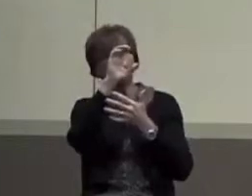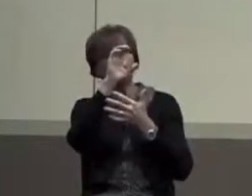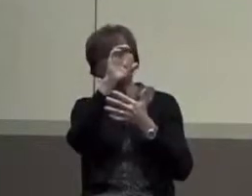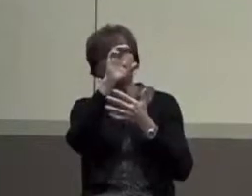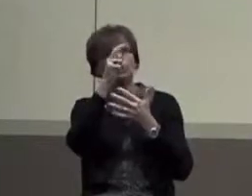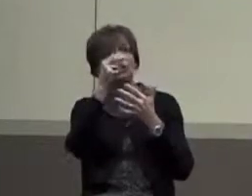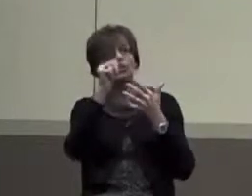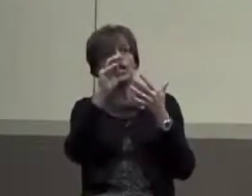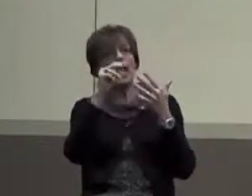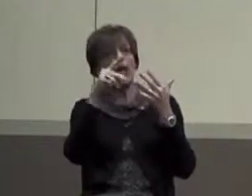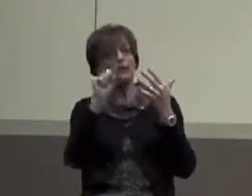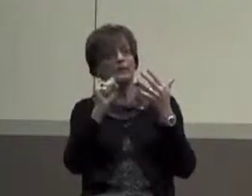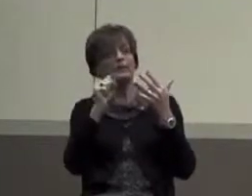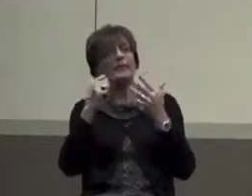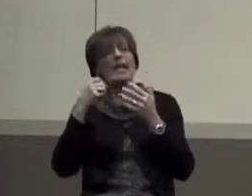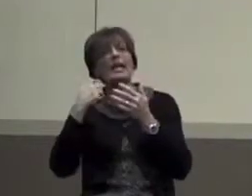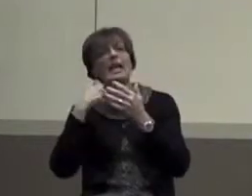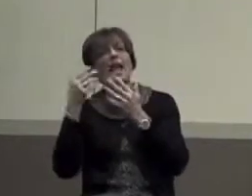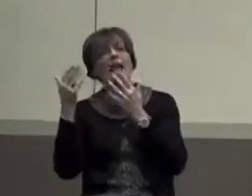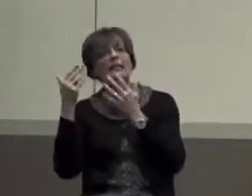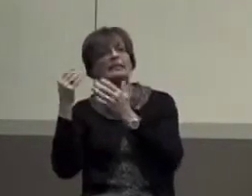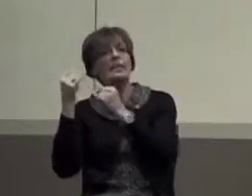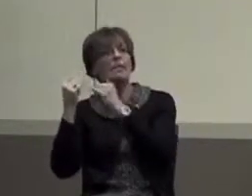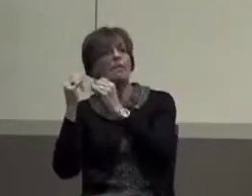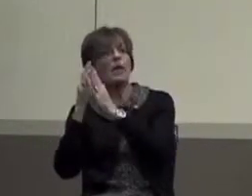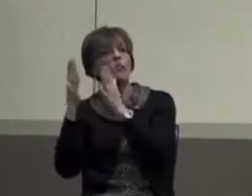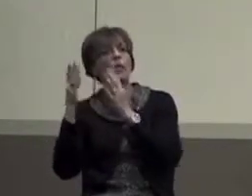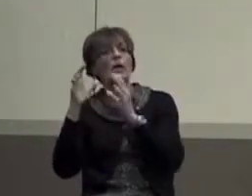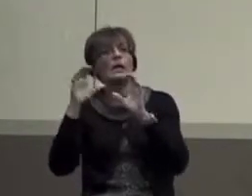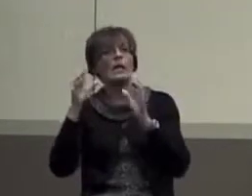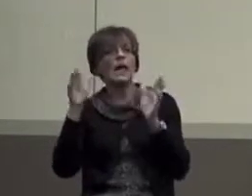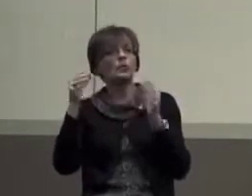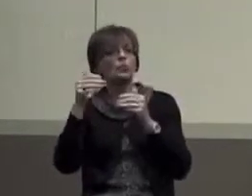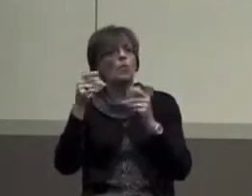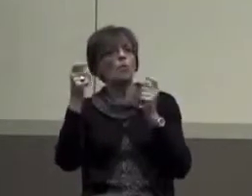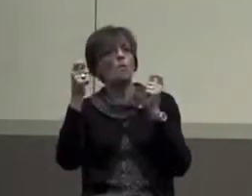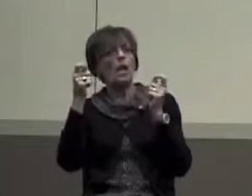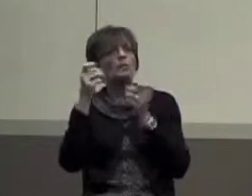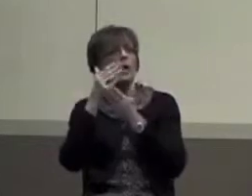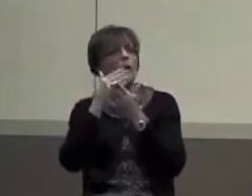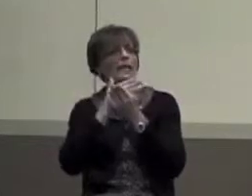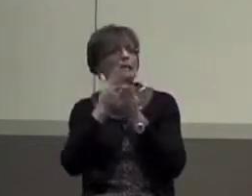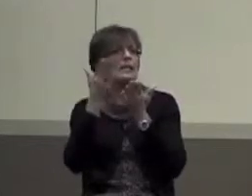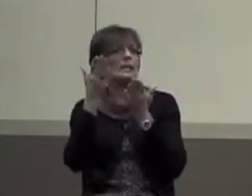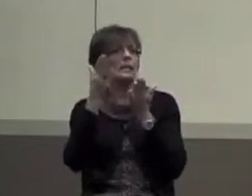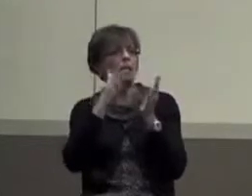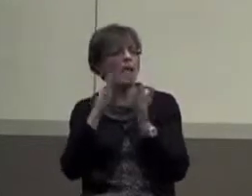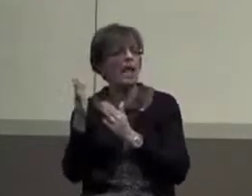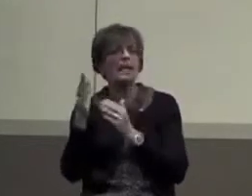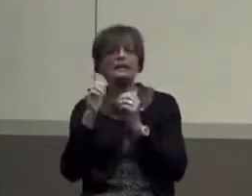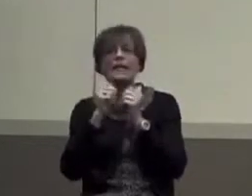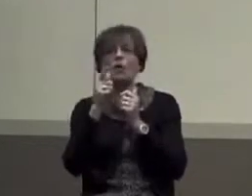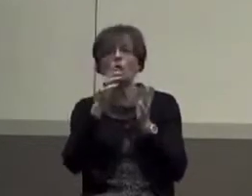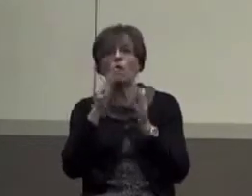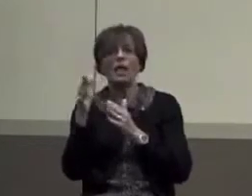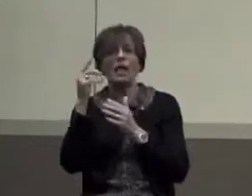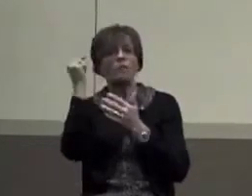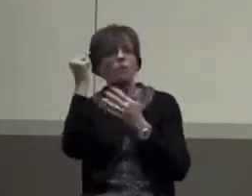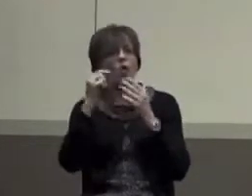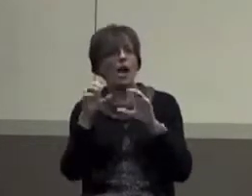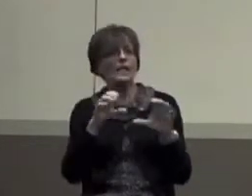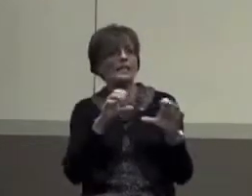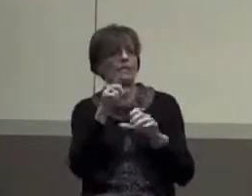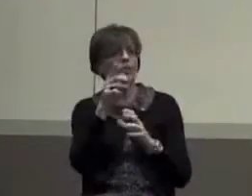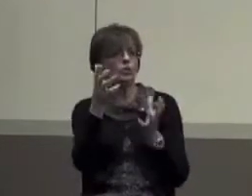book for classroom management and lesson plans on how to plan for the type of activities that you want,